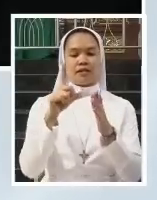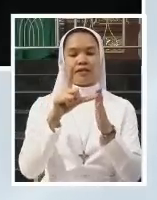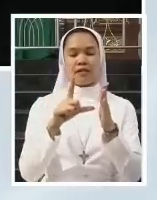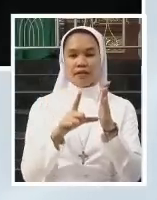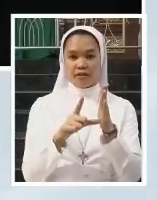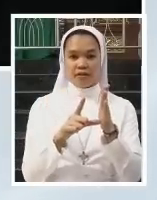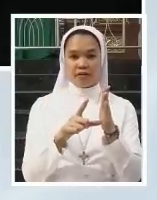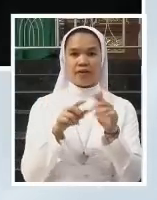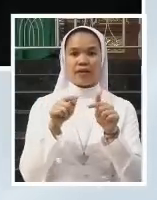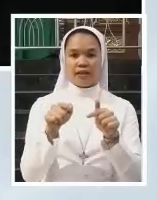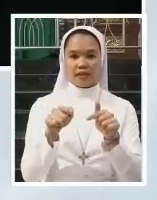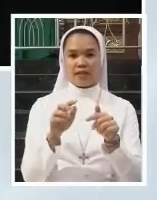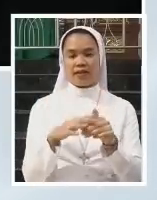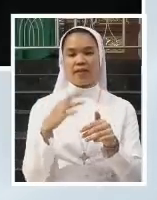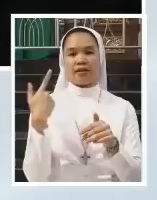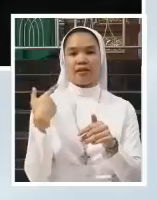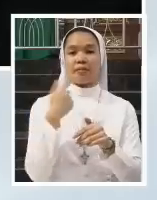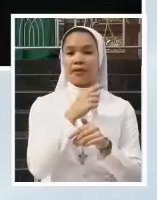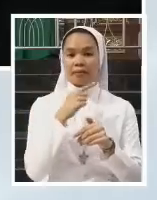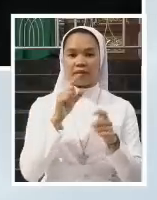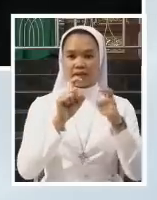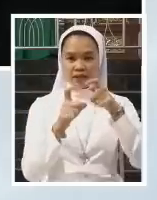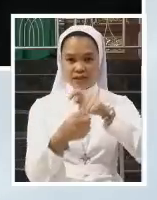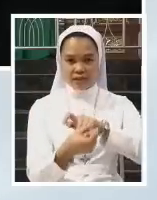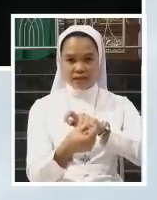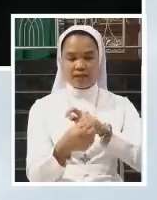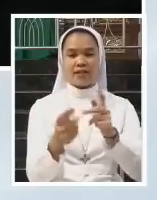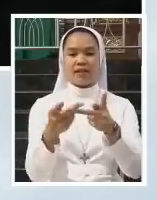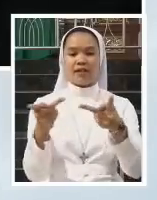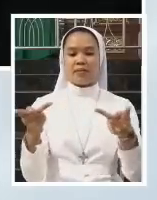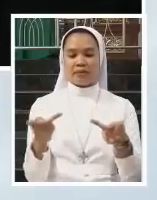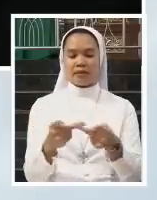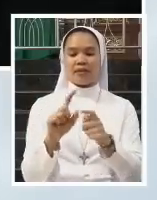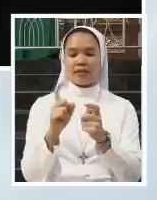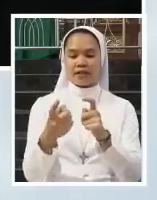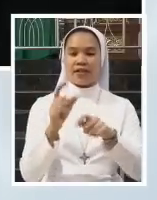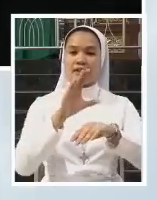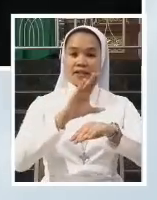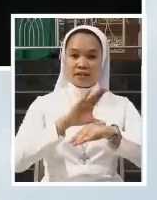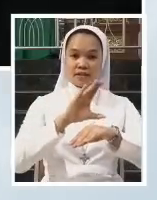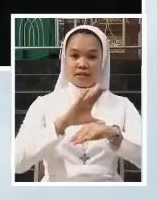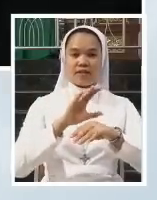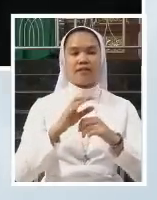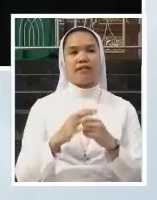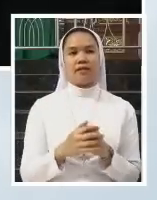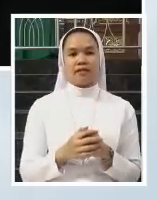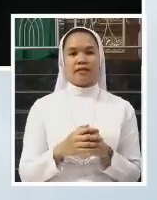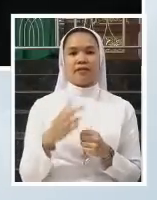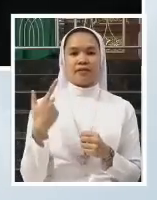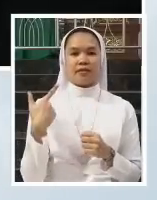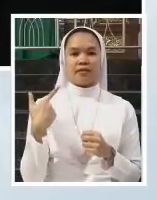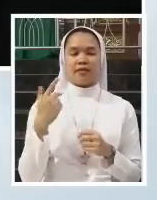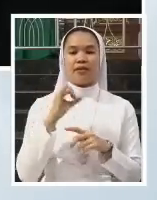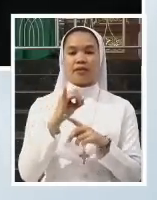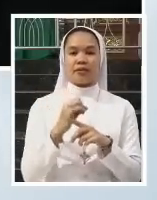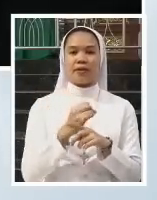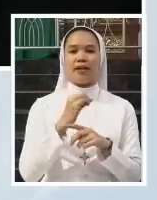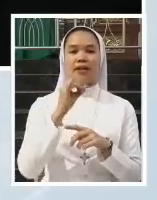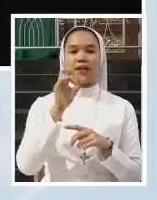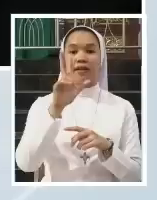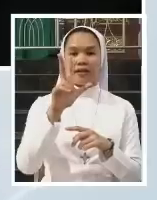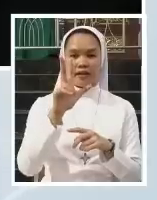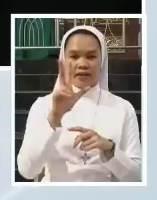the directives of the parish priests of the aforesaid parish. This appointment shall take effect on July 3,